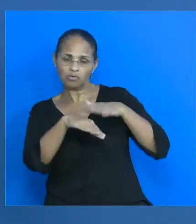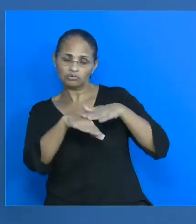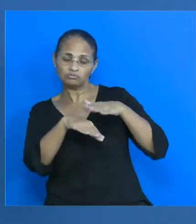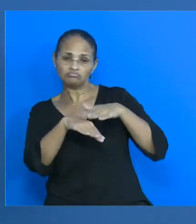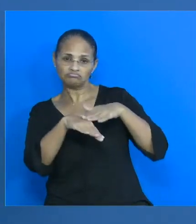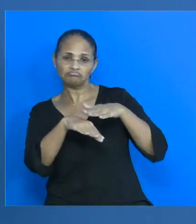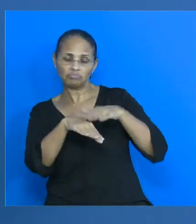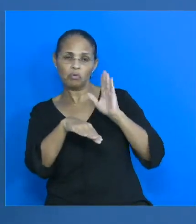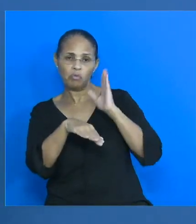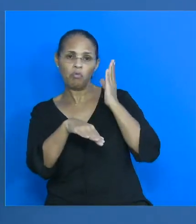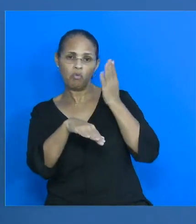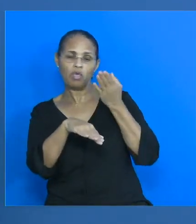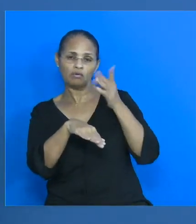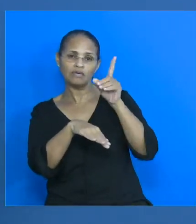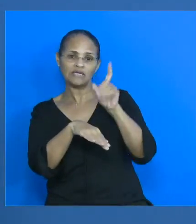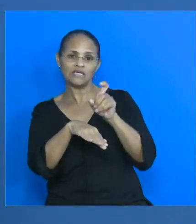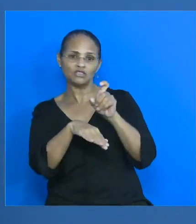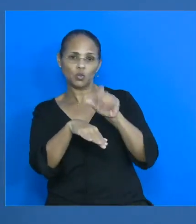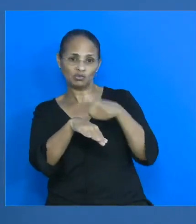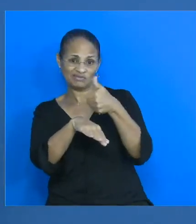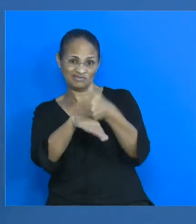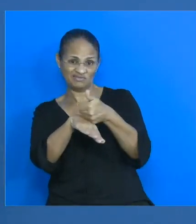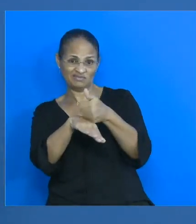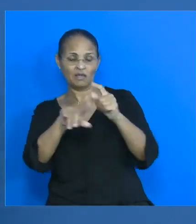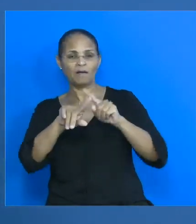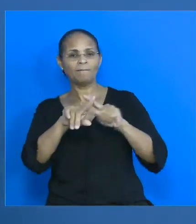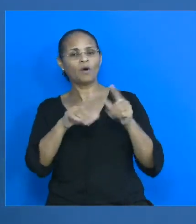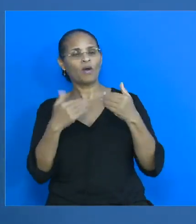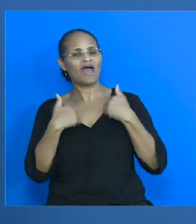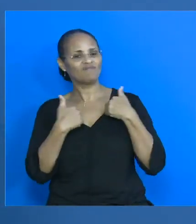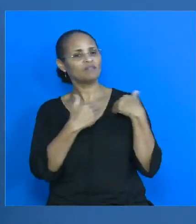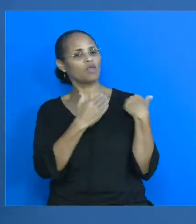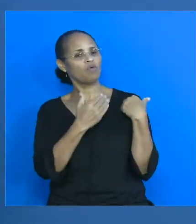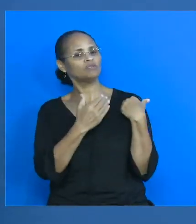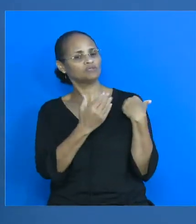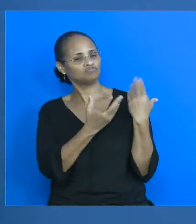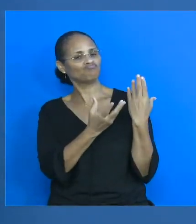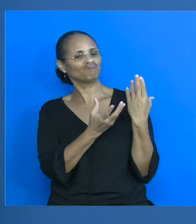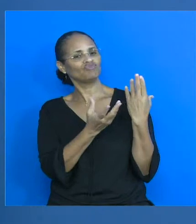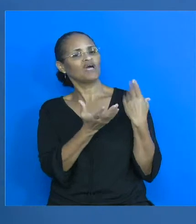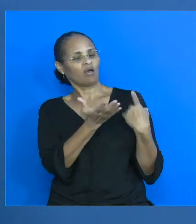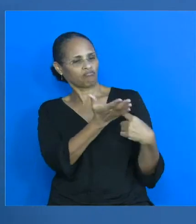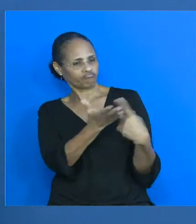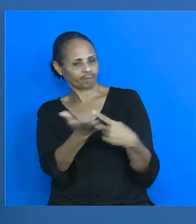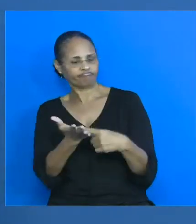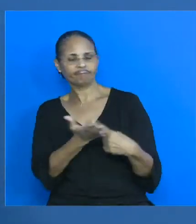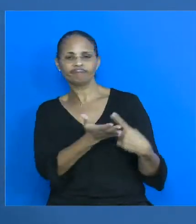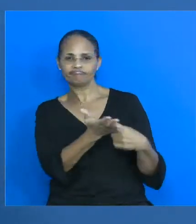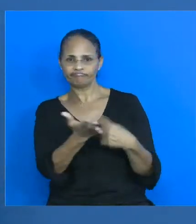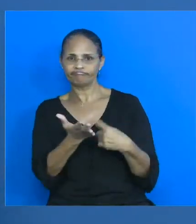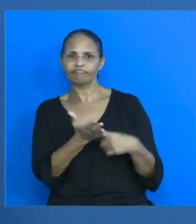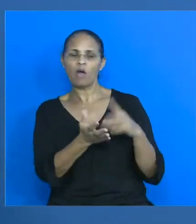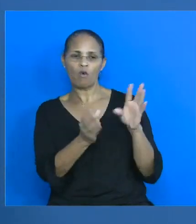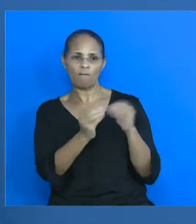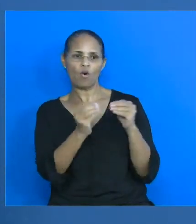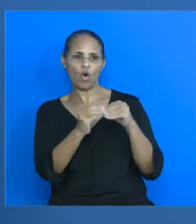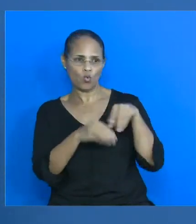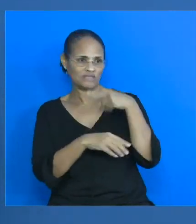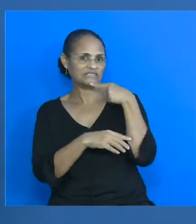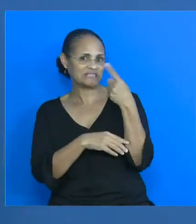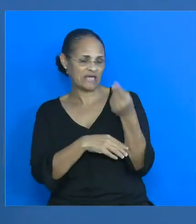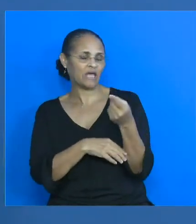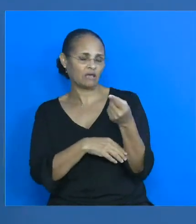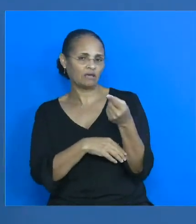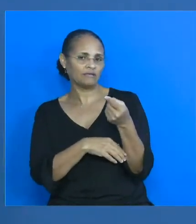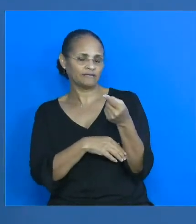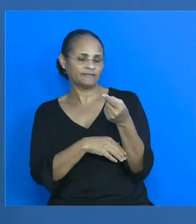precautionary measures and mitigations we need to put in place. But we are having those conversations, and more will be revealed in the newness of time. You would